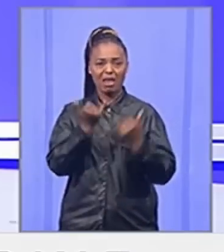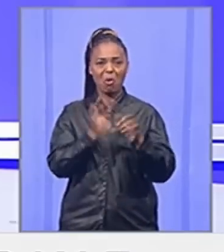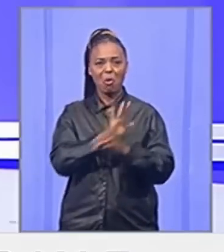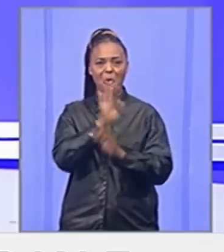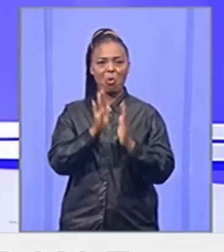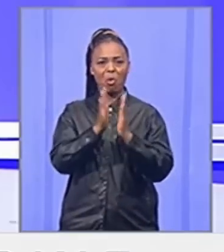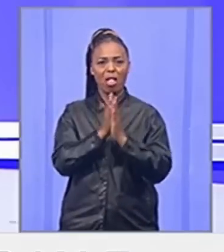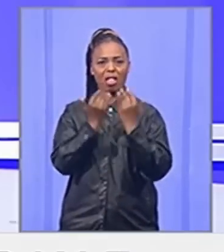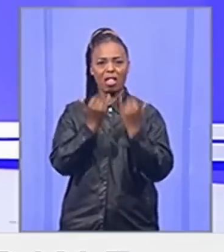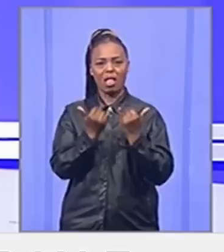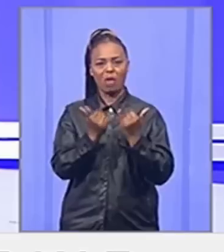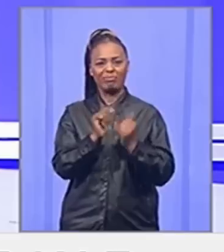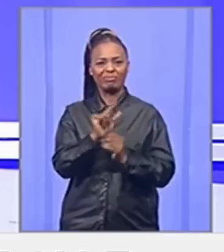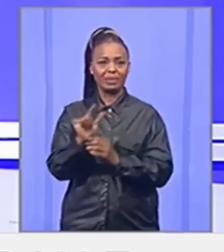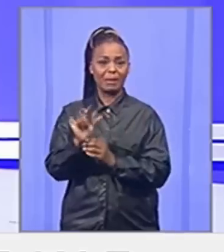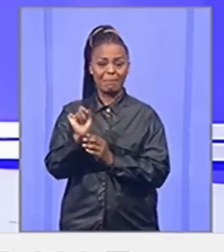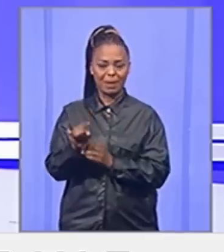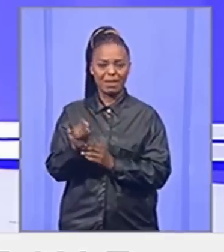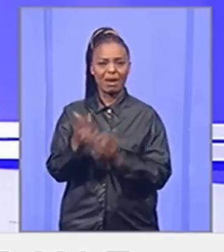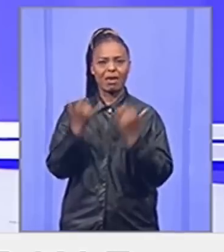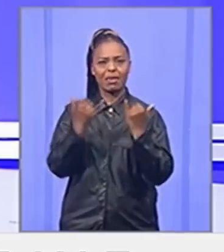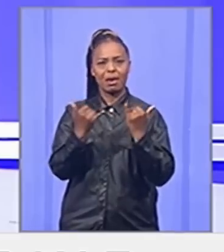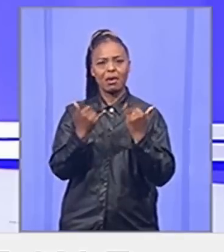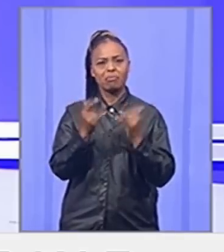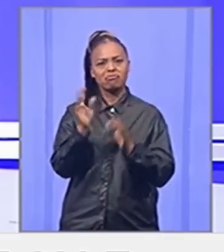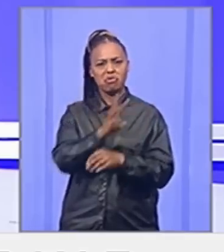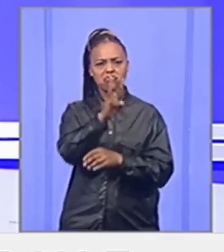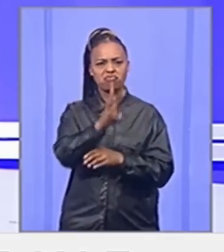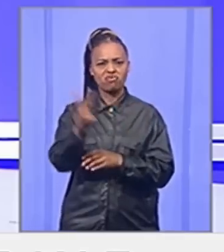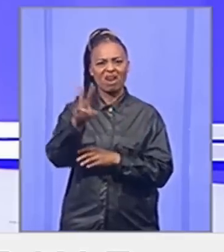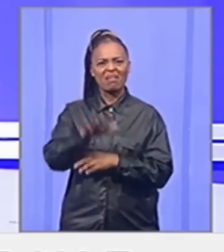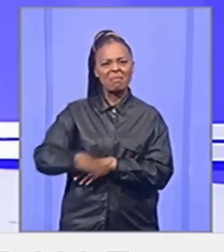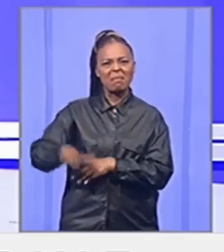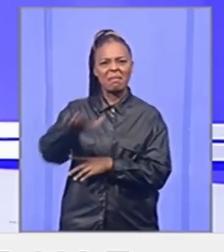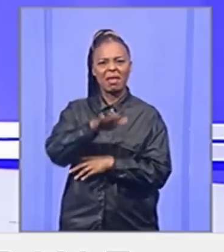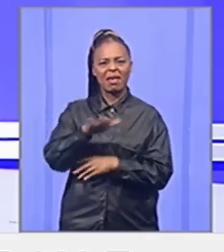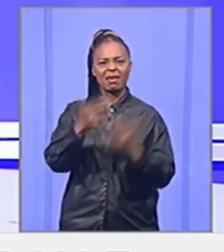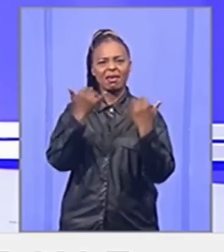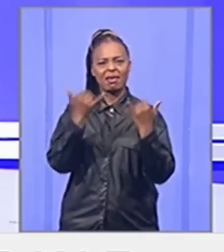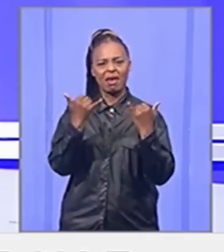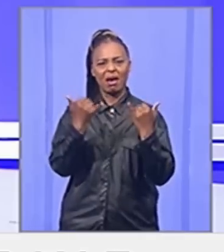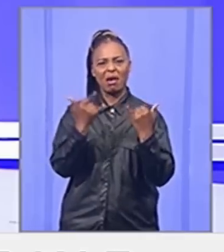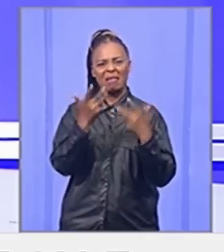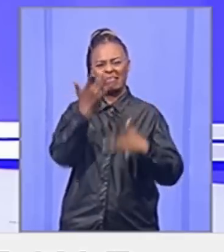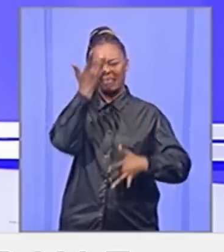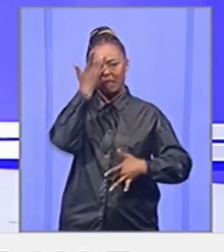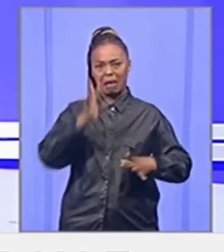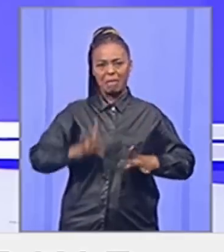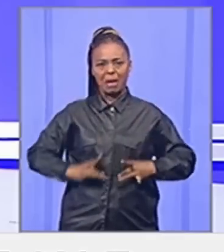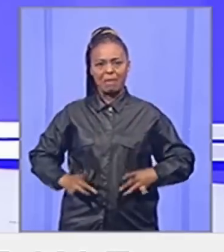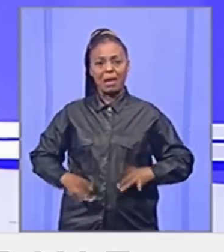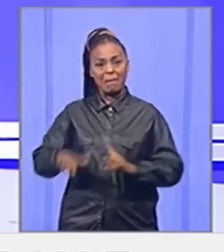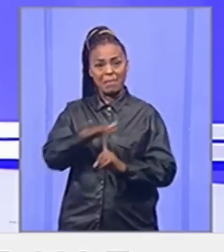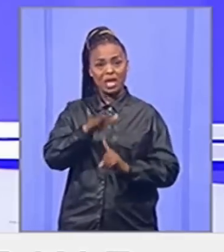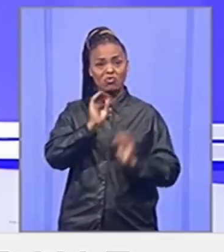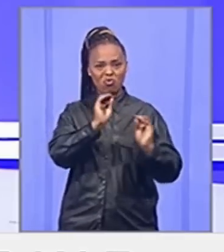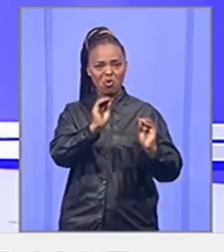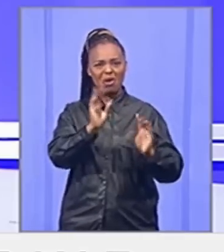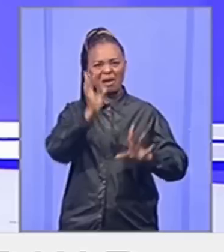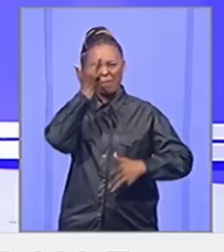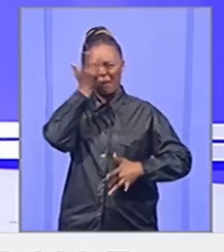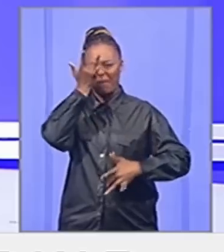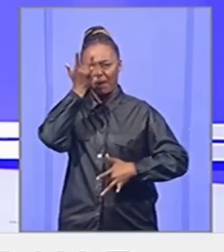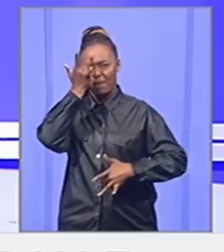bophara. Kgoro ya maphelo e lemoša badudi ka mafelong ao a amilwego ke bolwetse bjo go ela hloko ge ba enwa le go